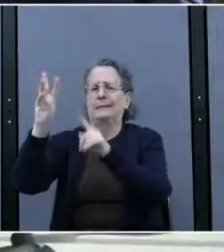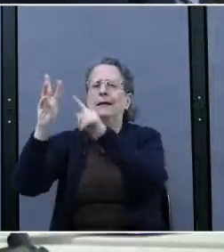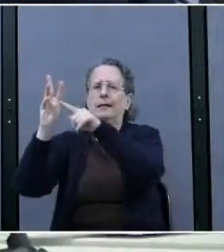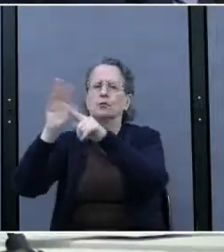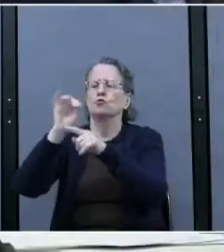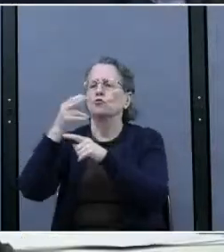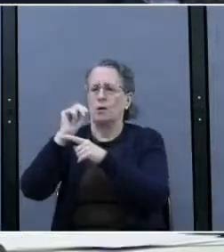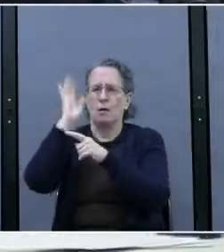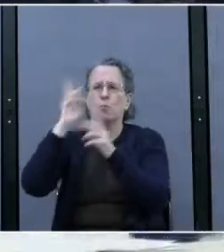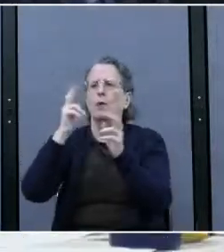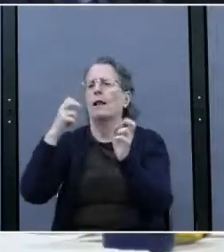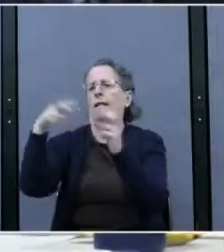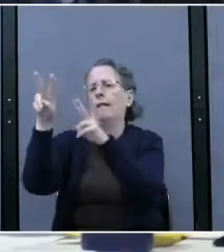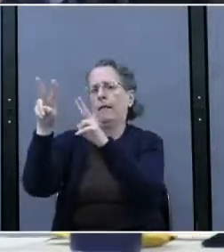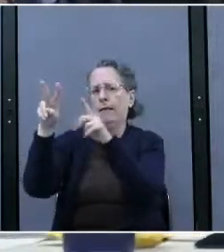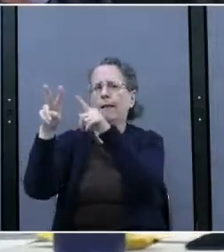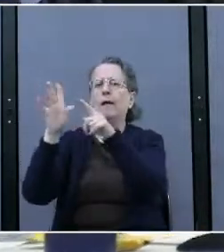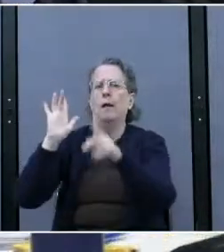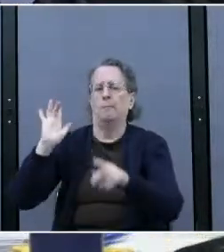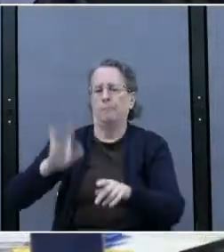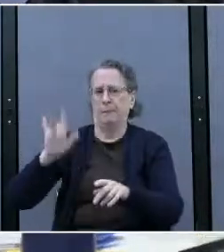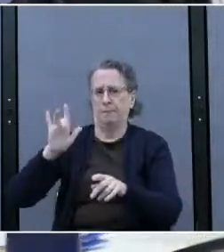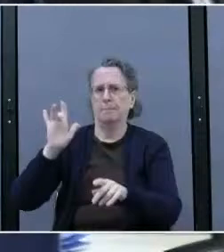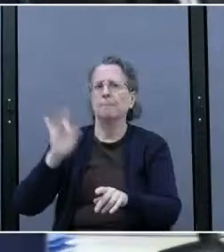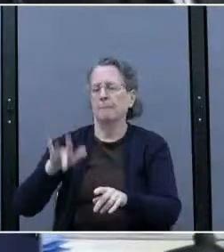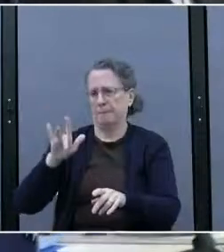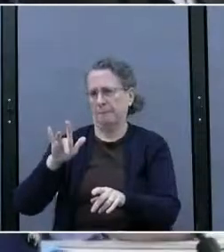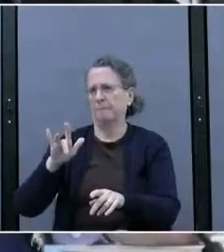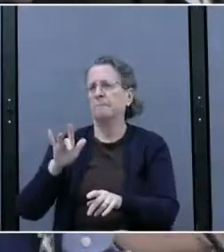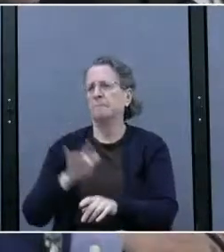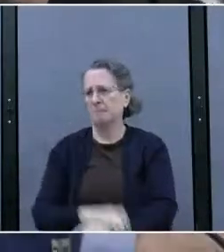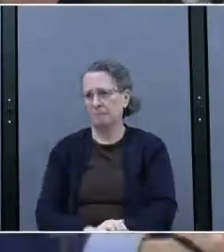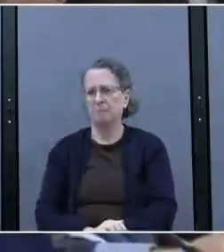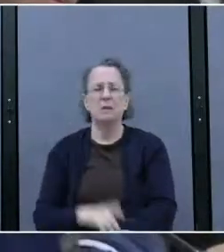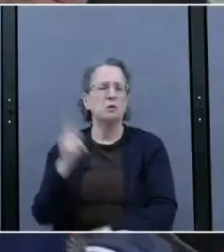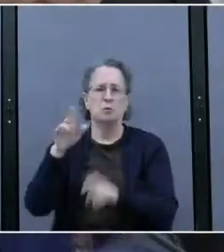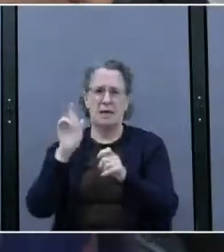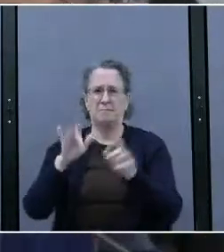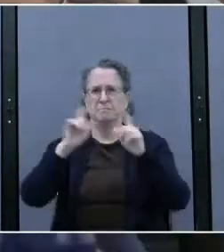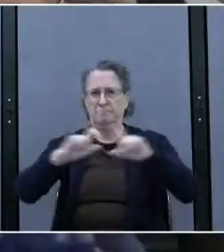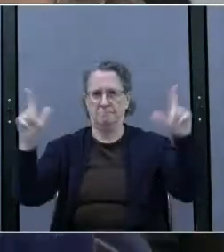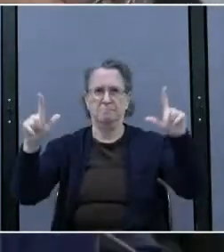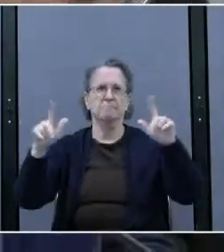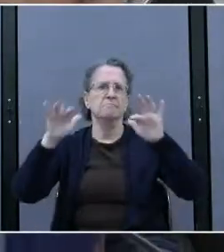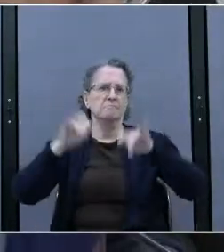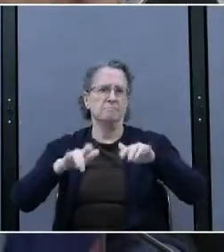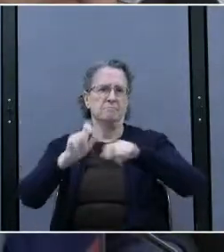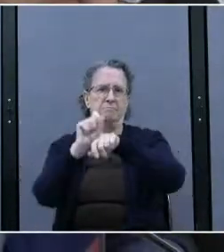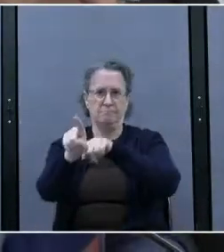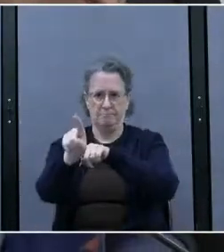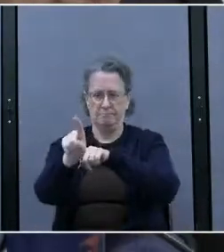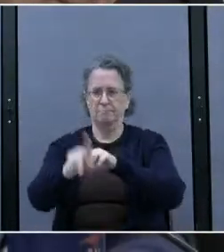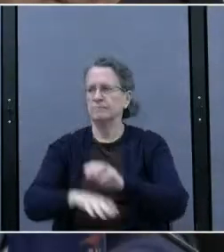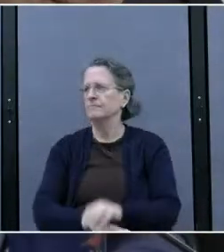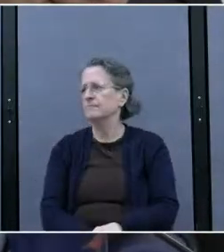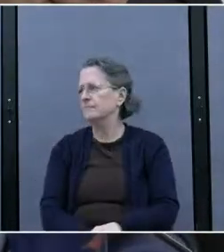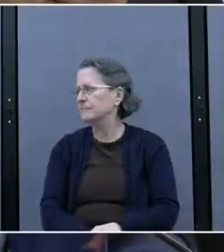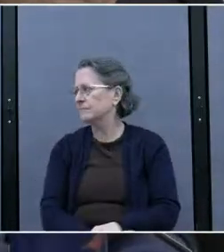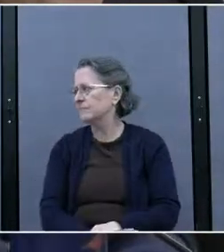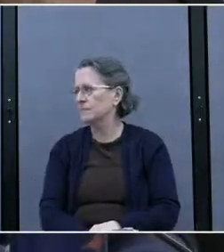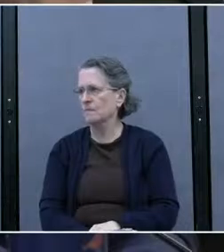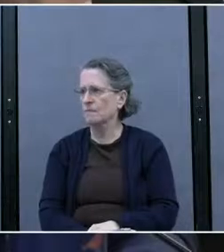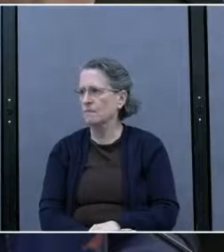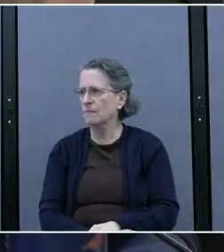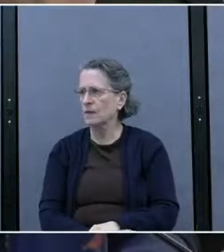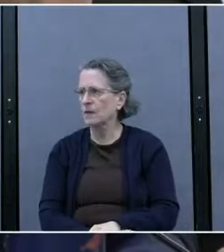something. I saw a bunch of hands as well. That's scaring me already. We can't have so many questions for this part. Yes? I